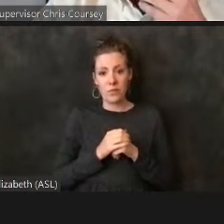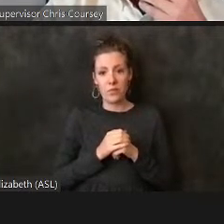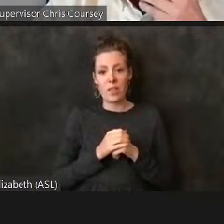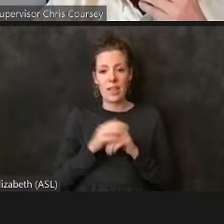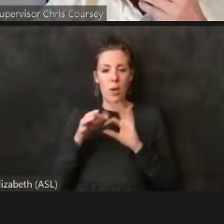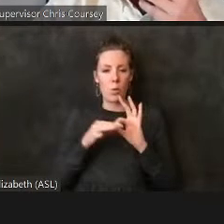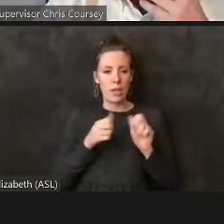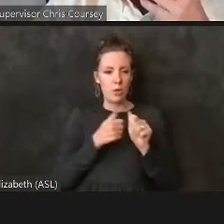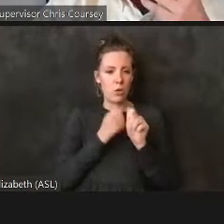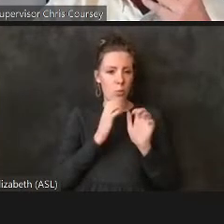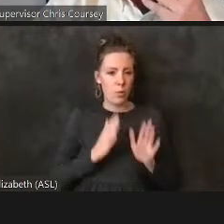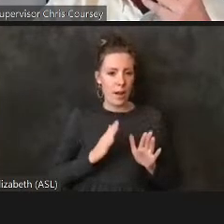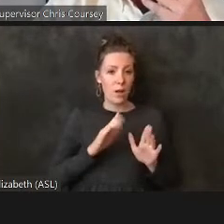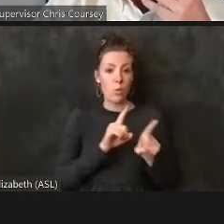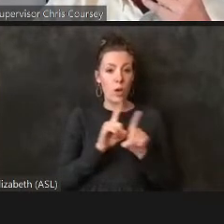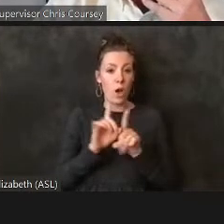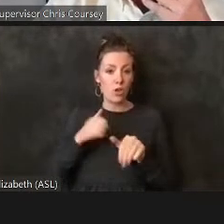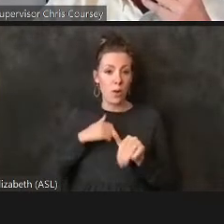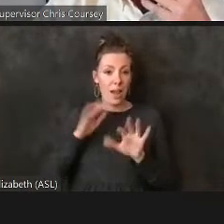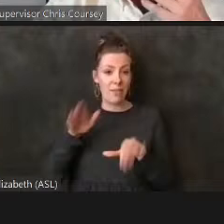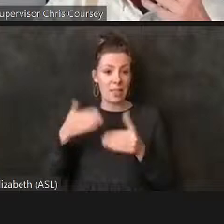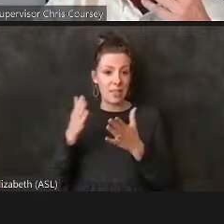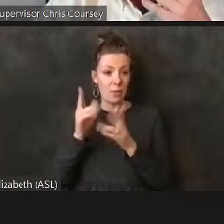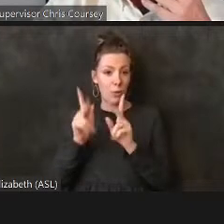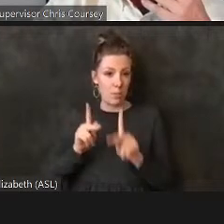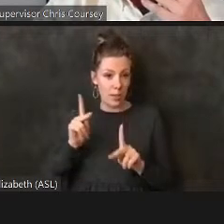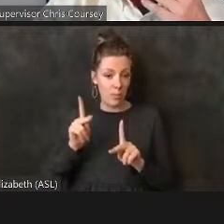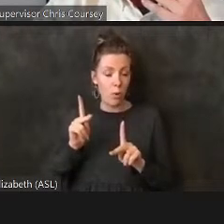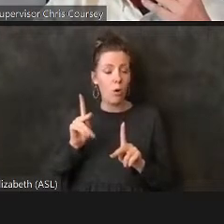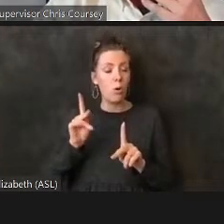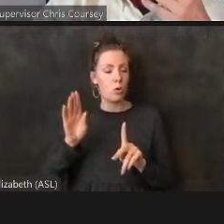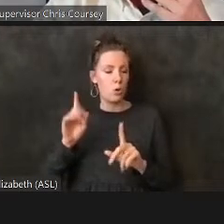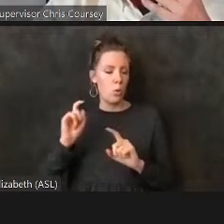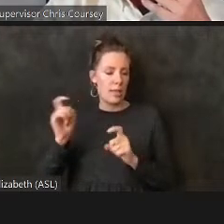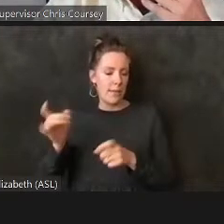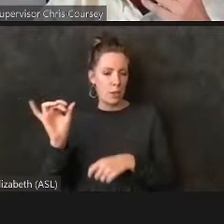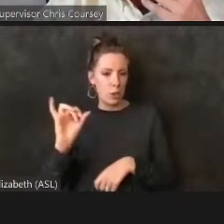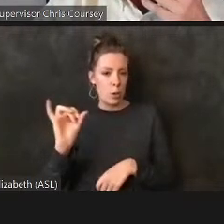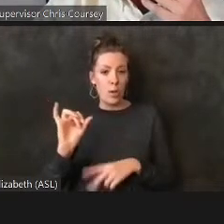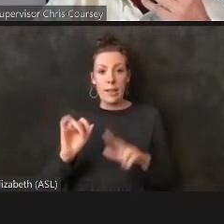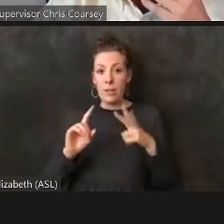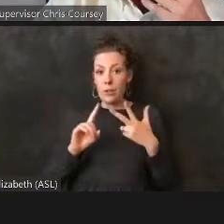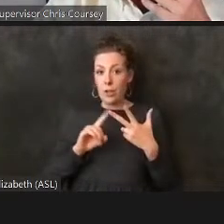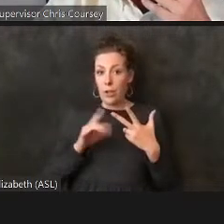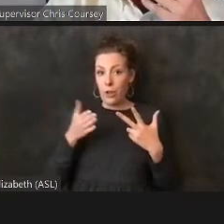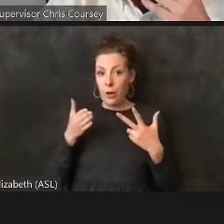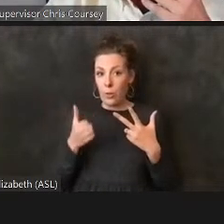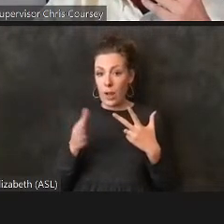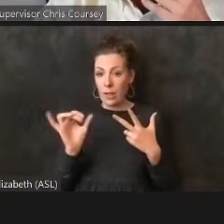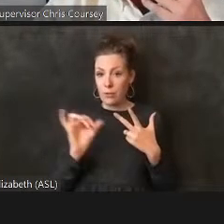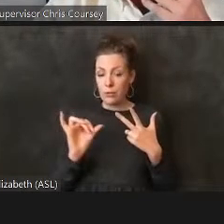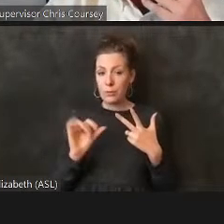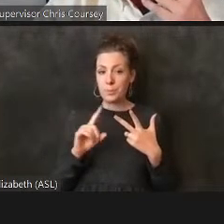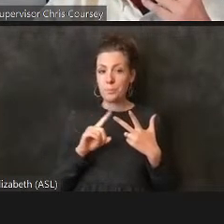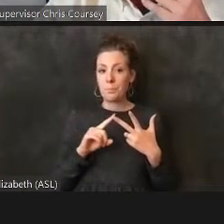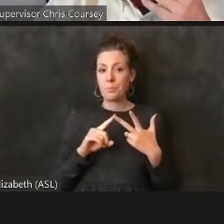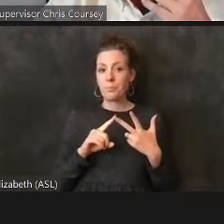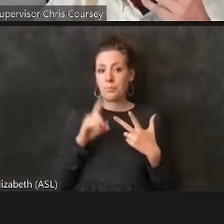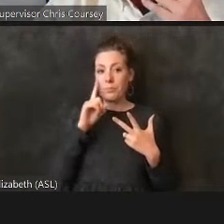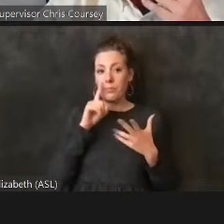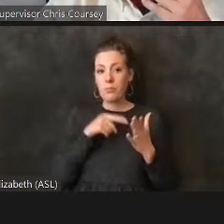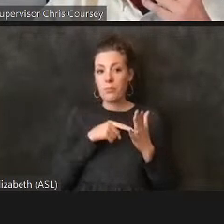We also have delivery people that can deliver to providers as well. And then there's a third way that happens. For example,